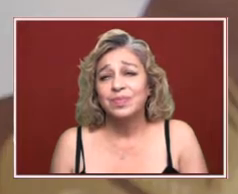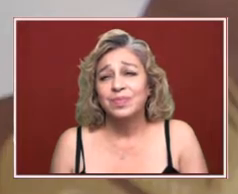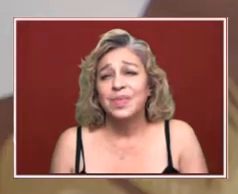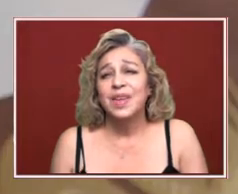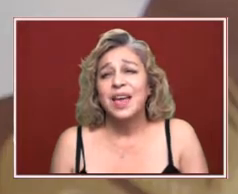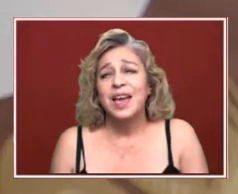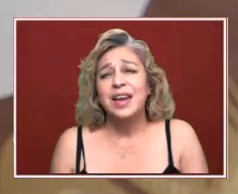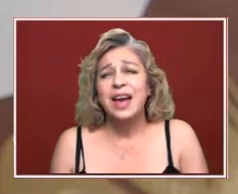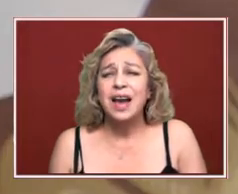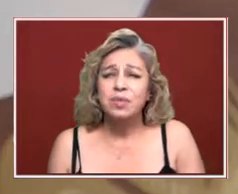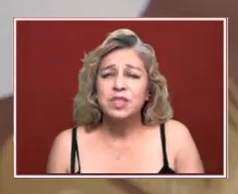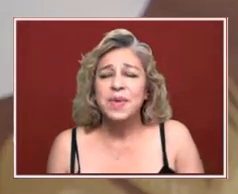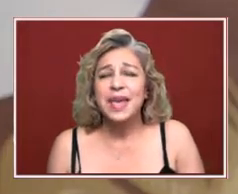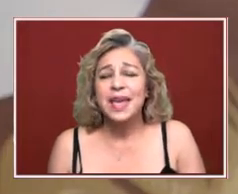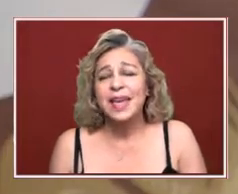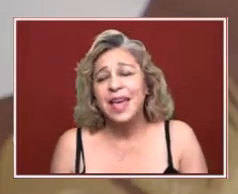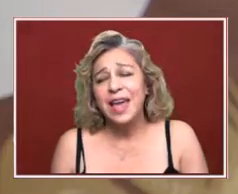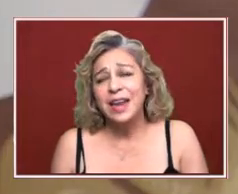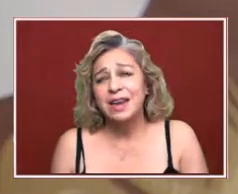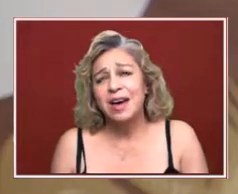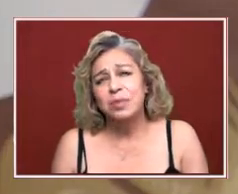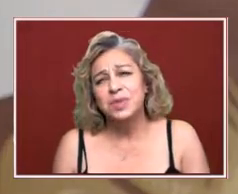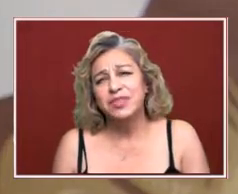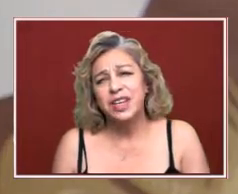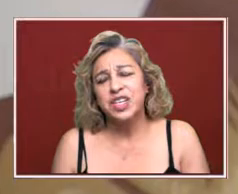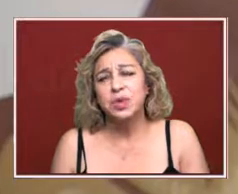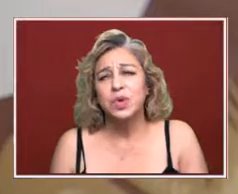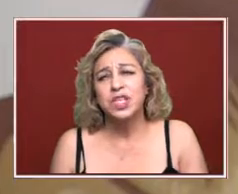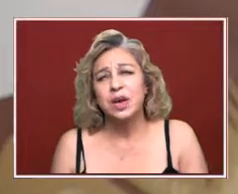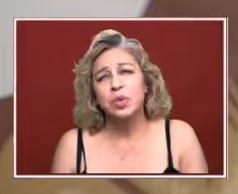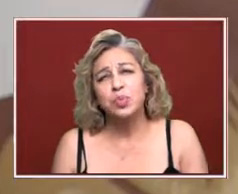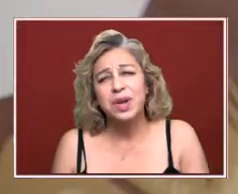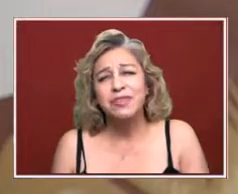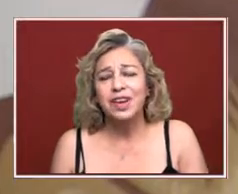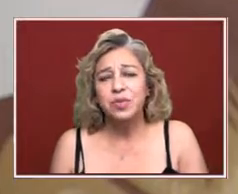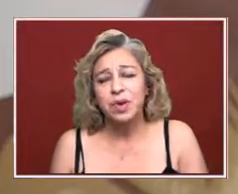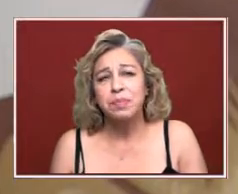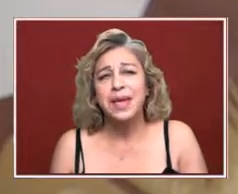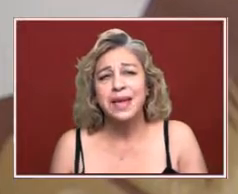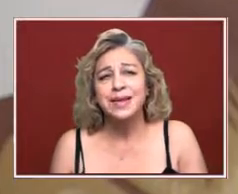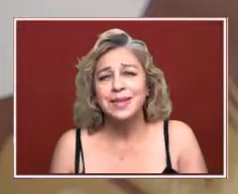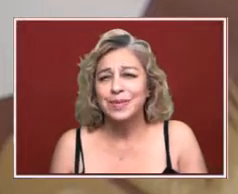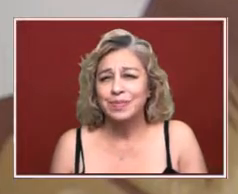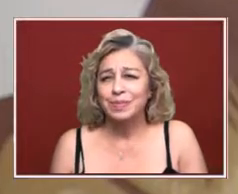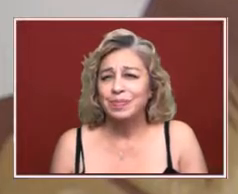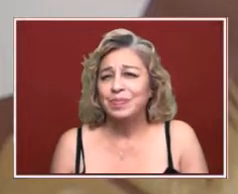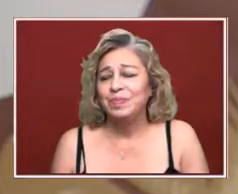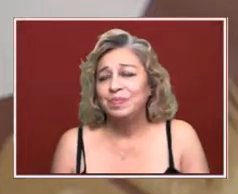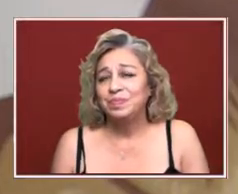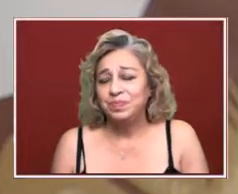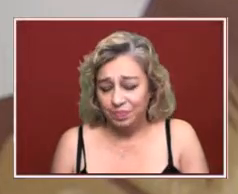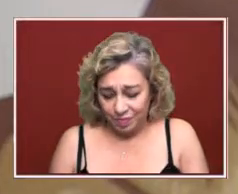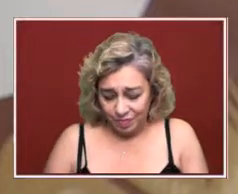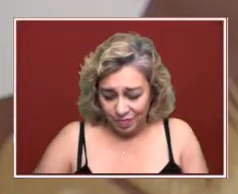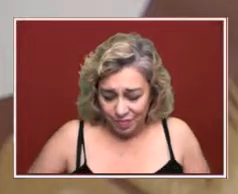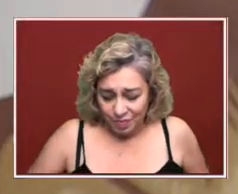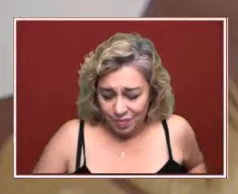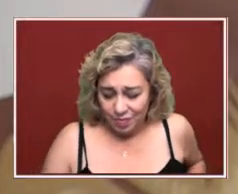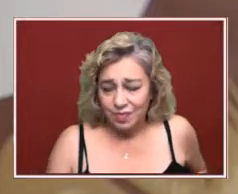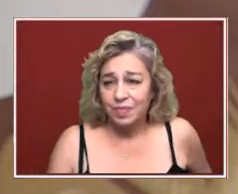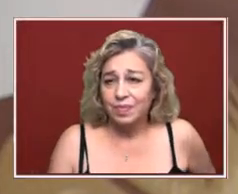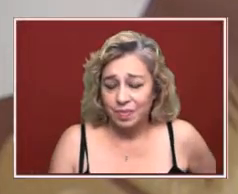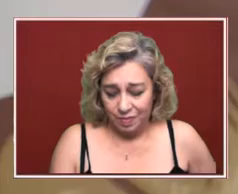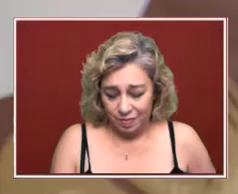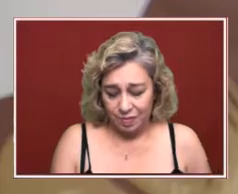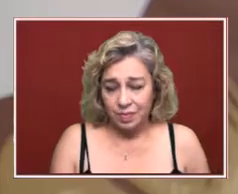repito. And I was making an observation which I will briefly repeat. Que es México tiene una